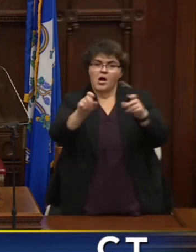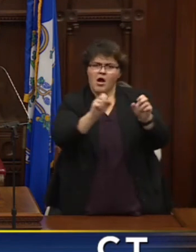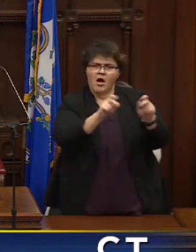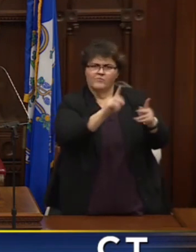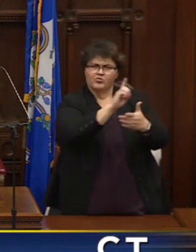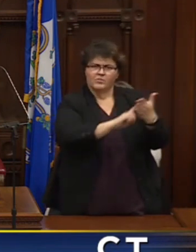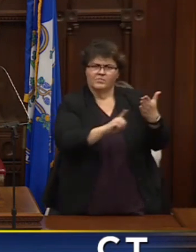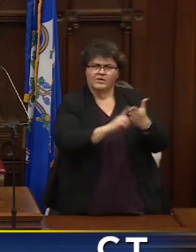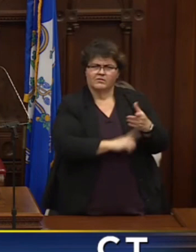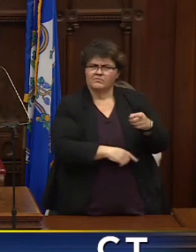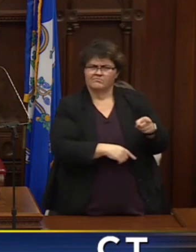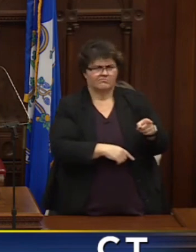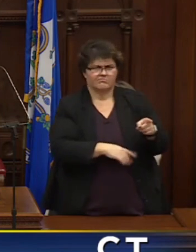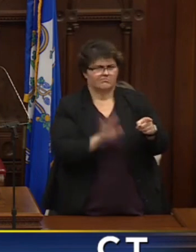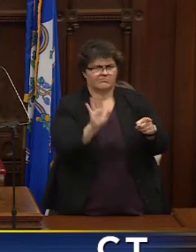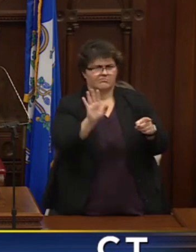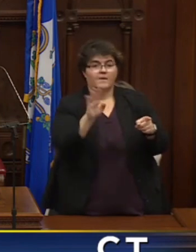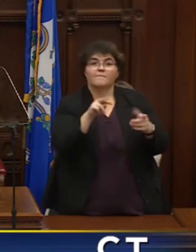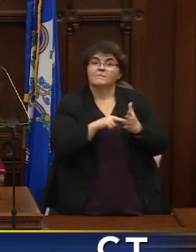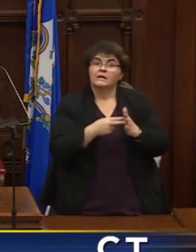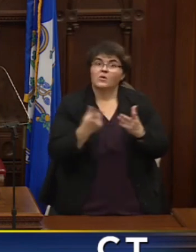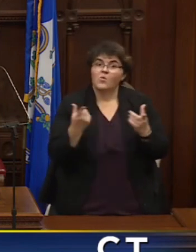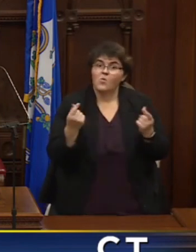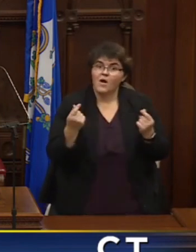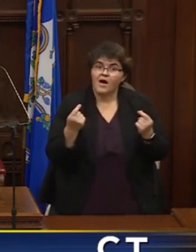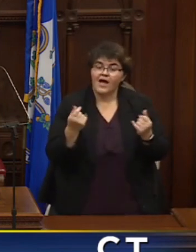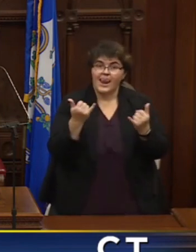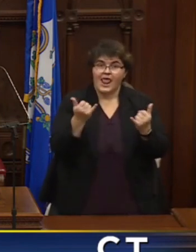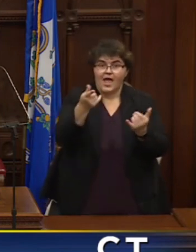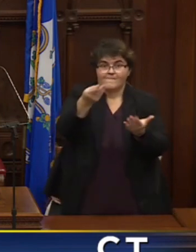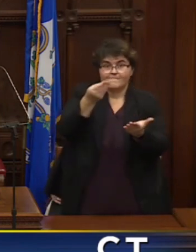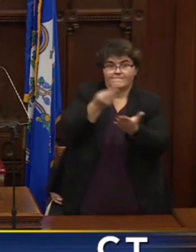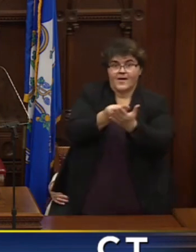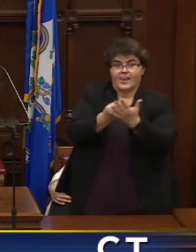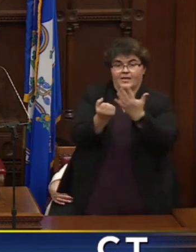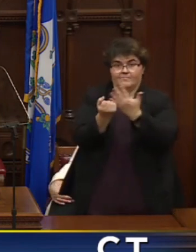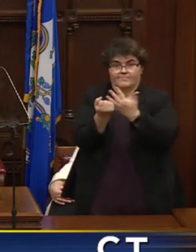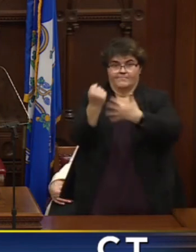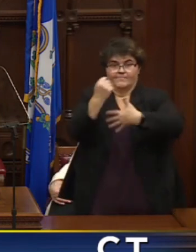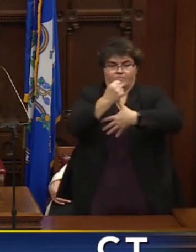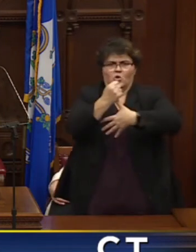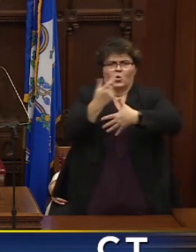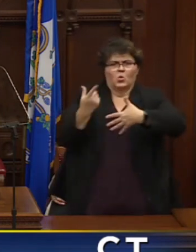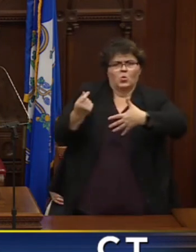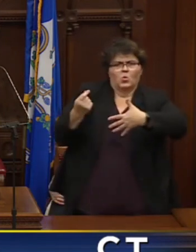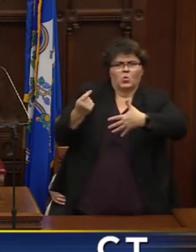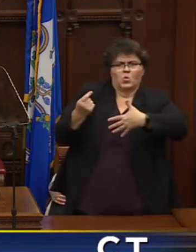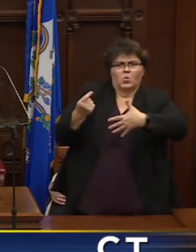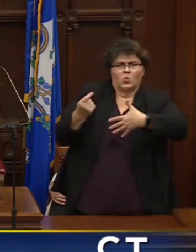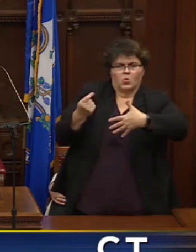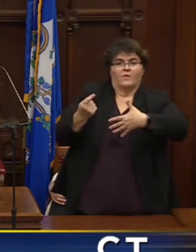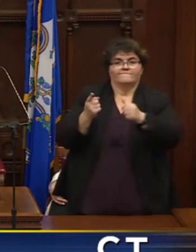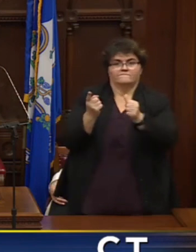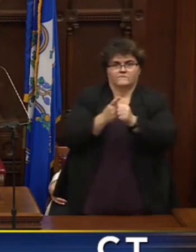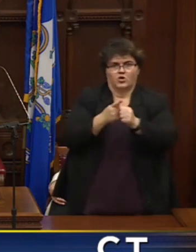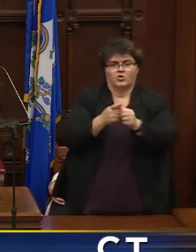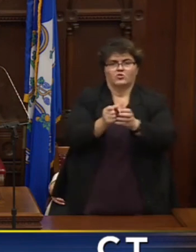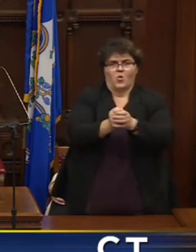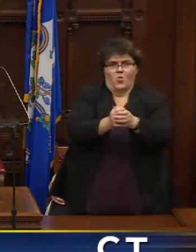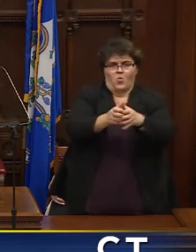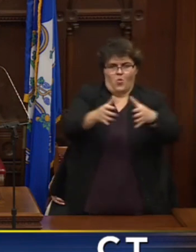Well, my fiscal priorities are economic growth, because growth is the precondition to economic opportunity. We